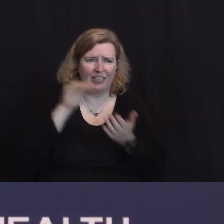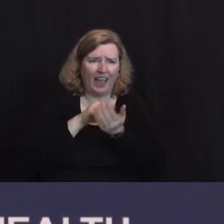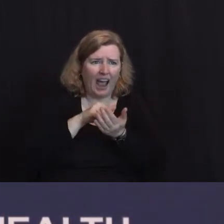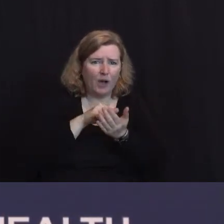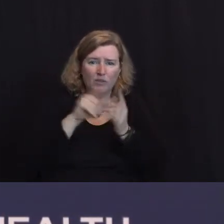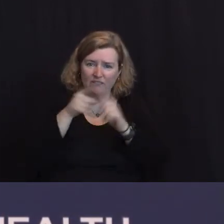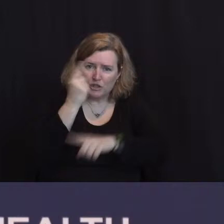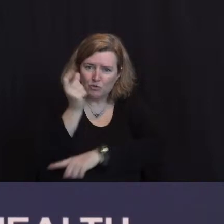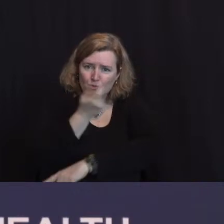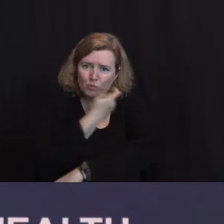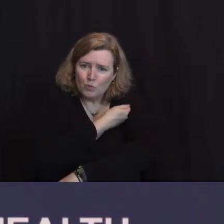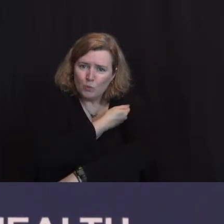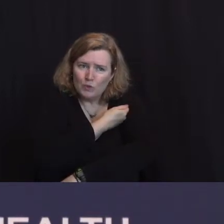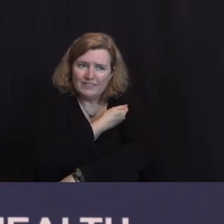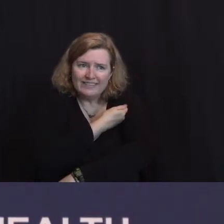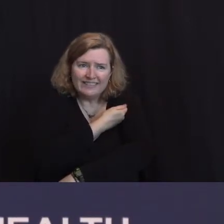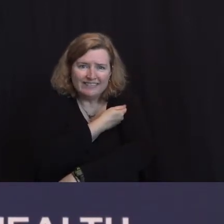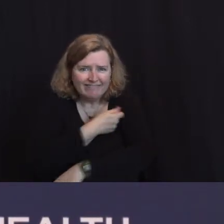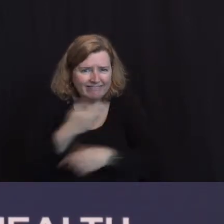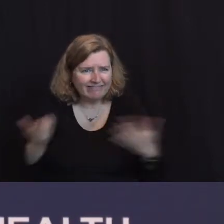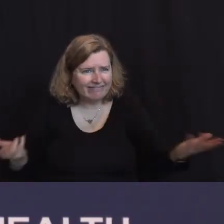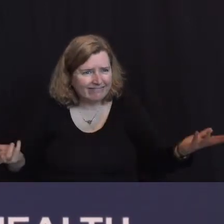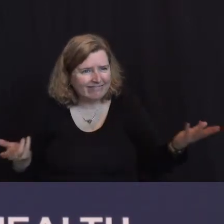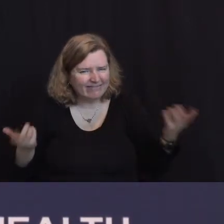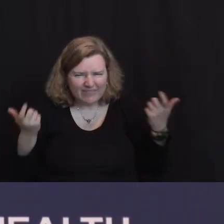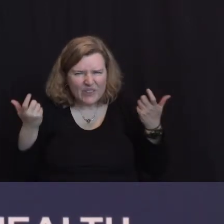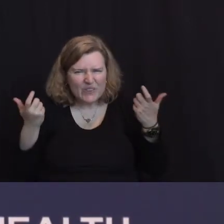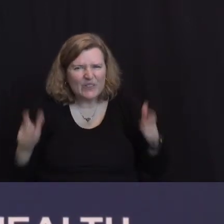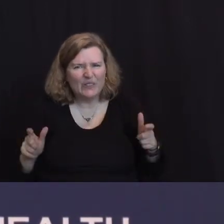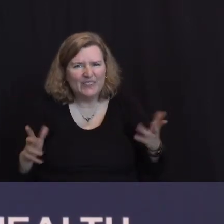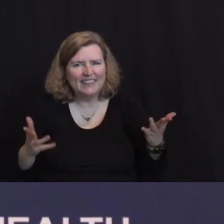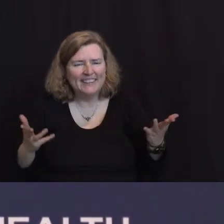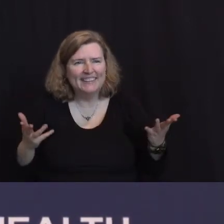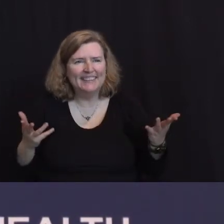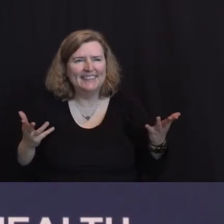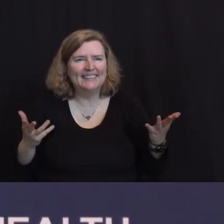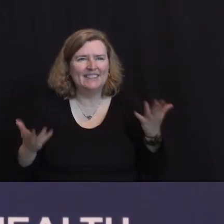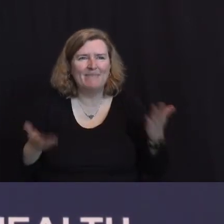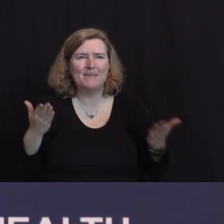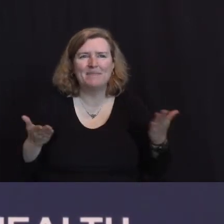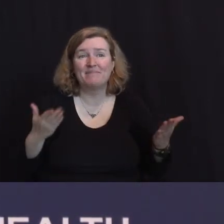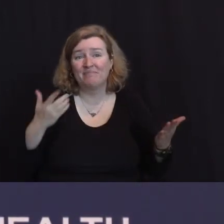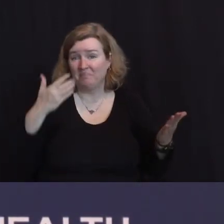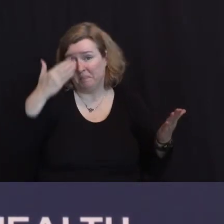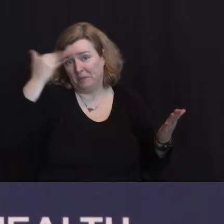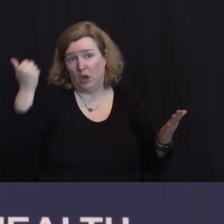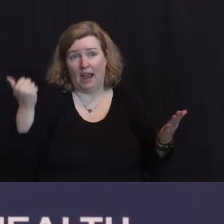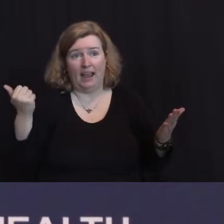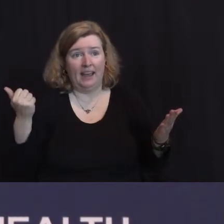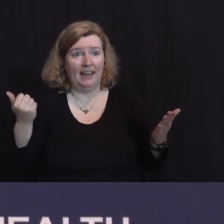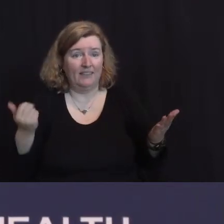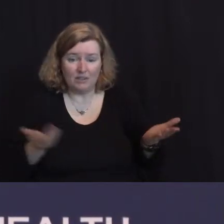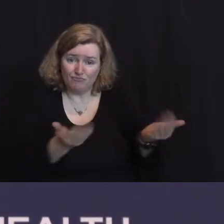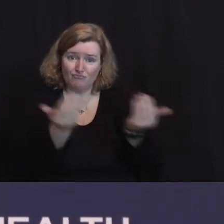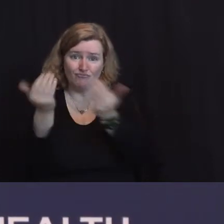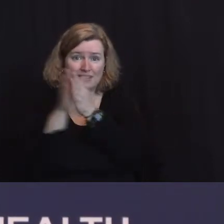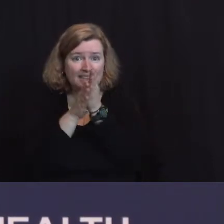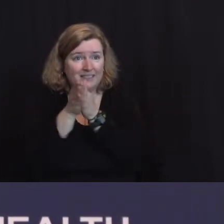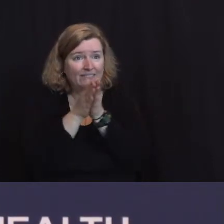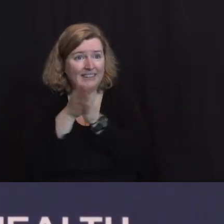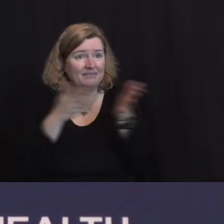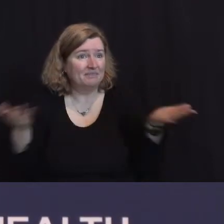and I suspect it's not unrelated to the fact that we've dropped the hammer. So let's keep that up, folks. Get